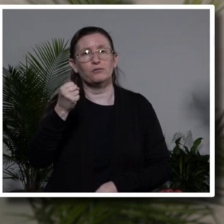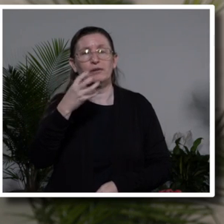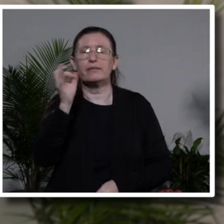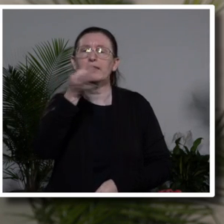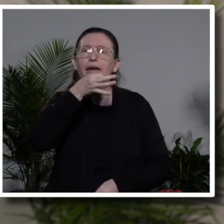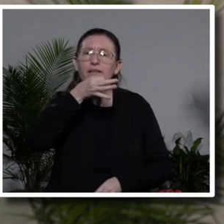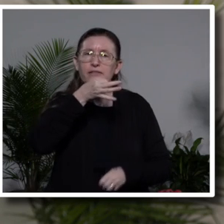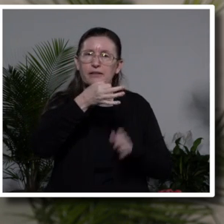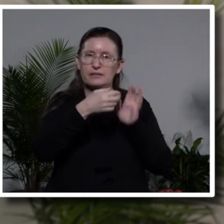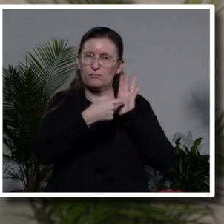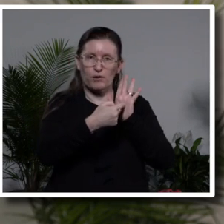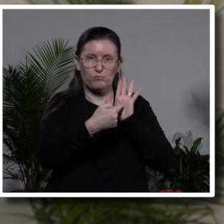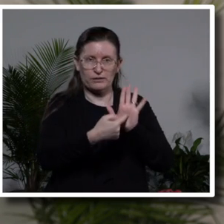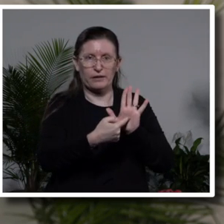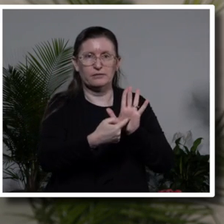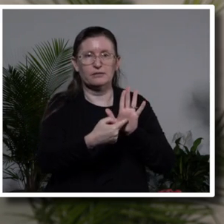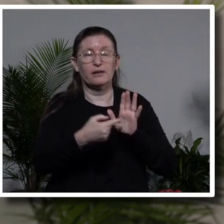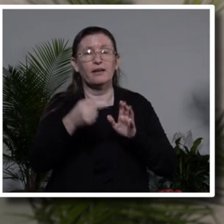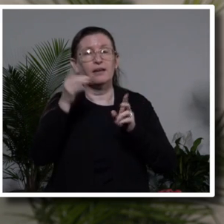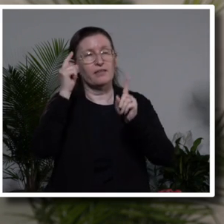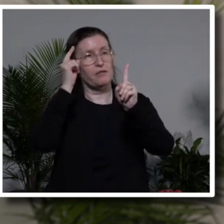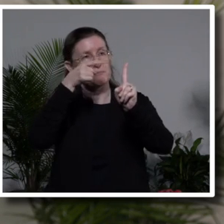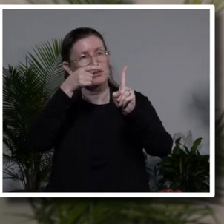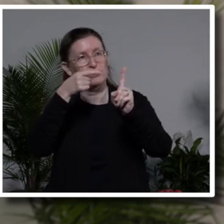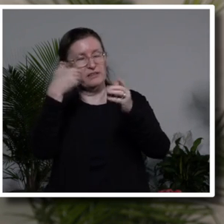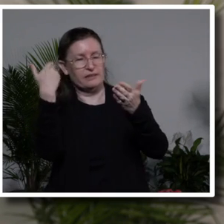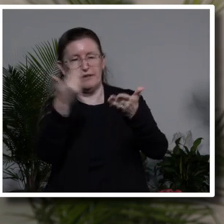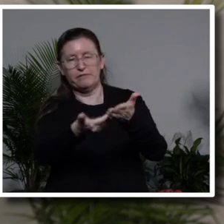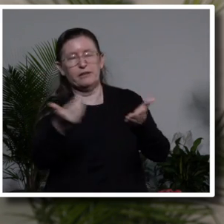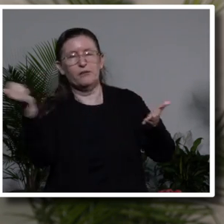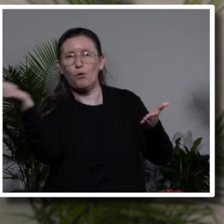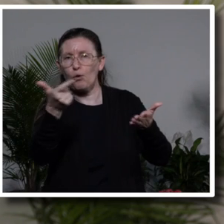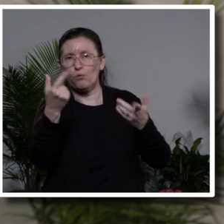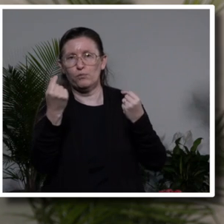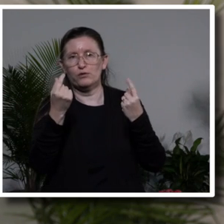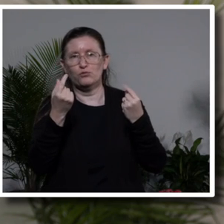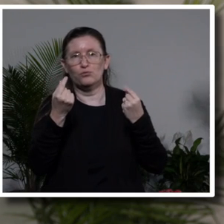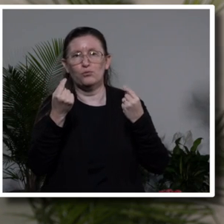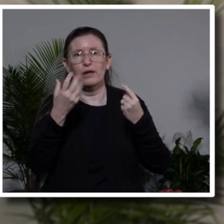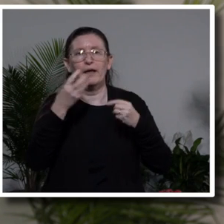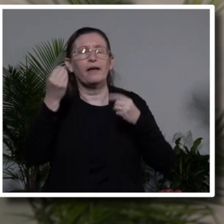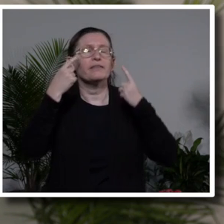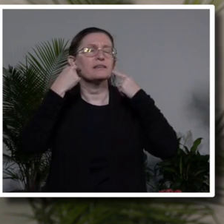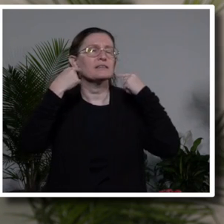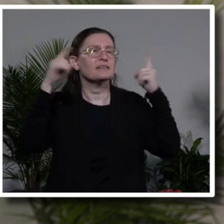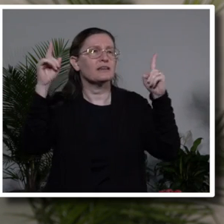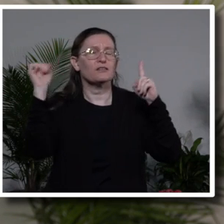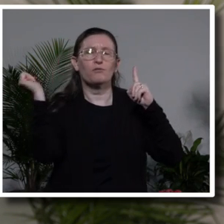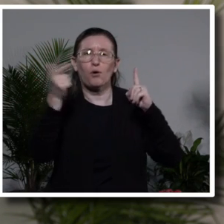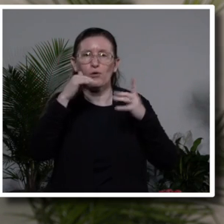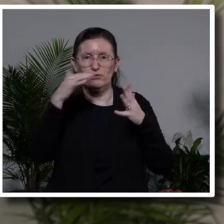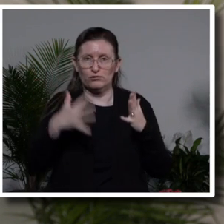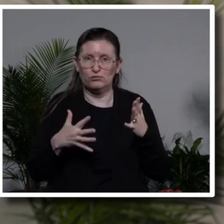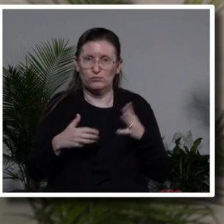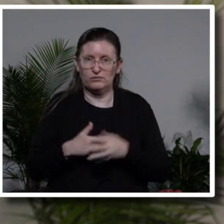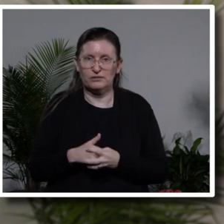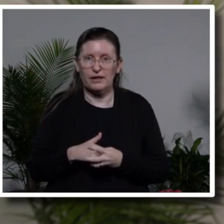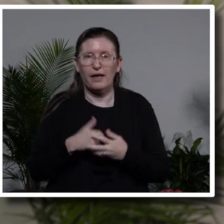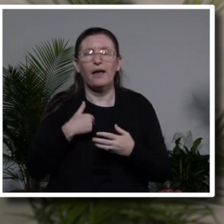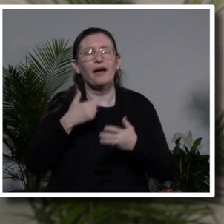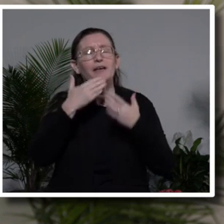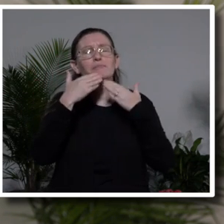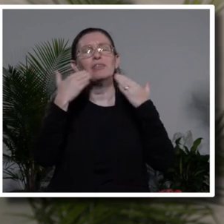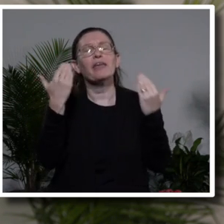the excellence it represents. The mission is evident in all we do and in the success of all students. I am